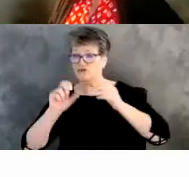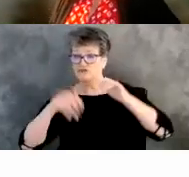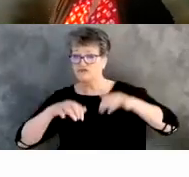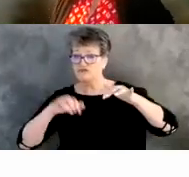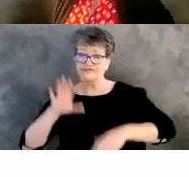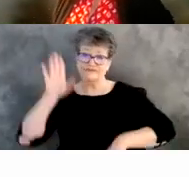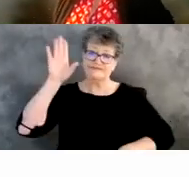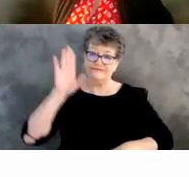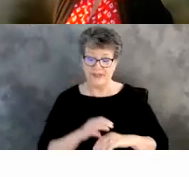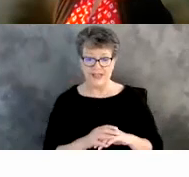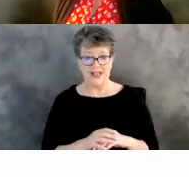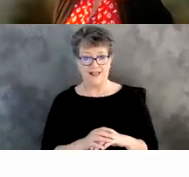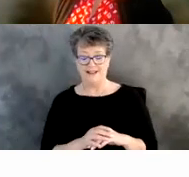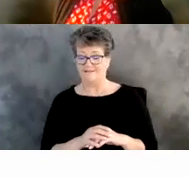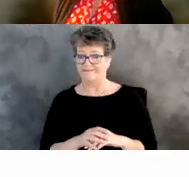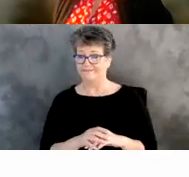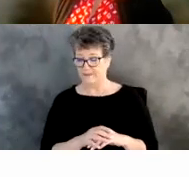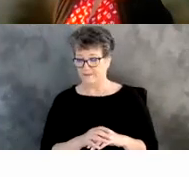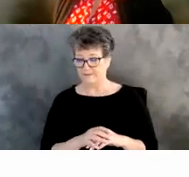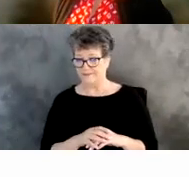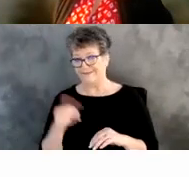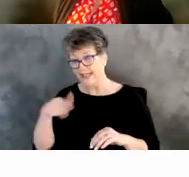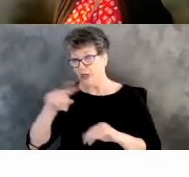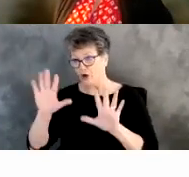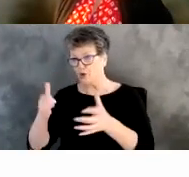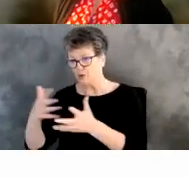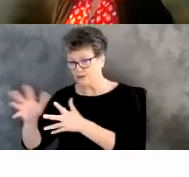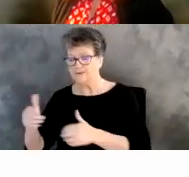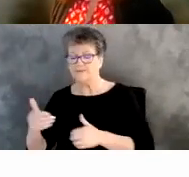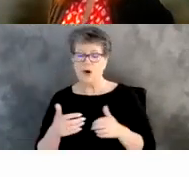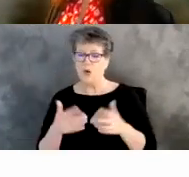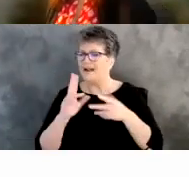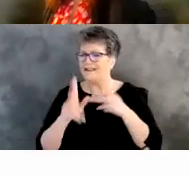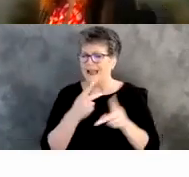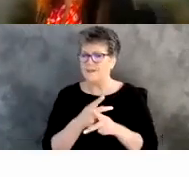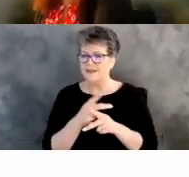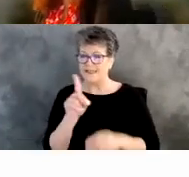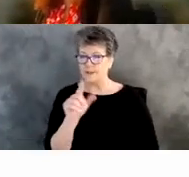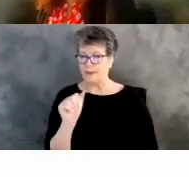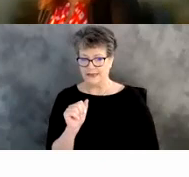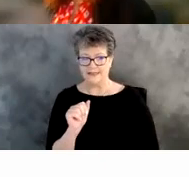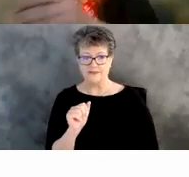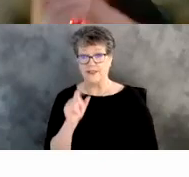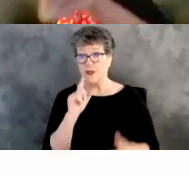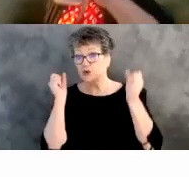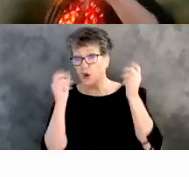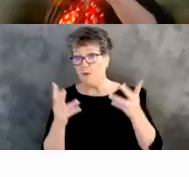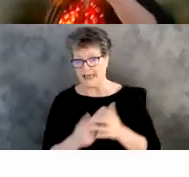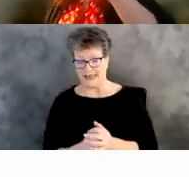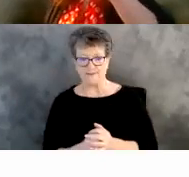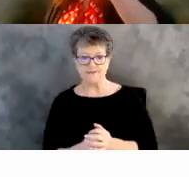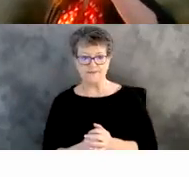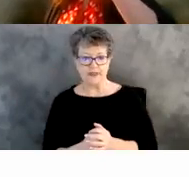your hand in other settings about, the different types of disabilities, because there's so many.